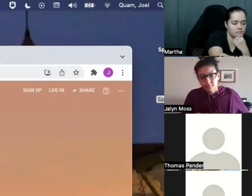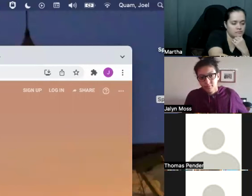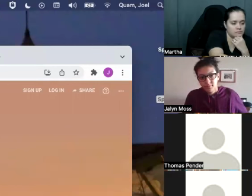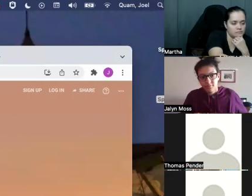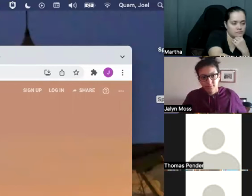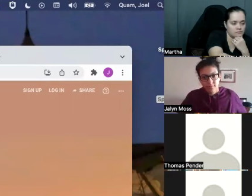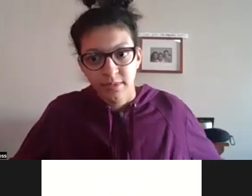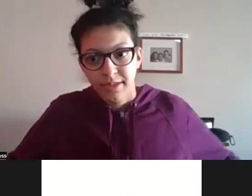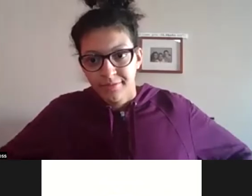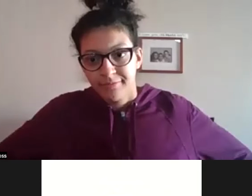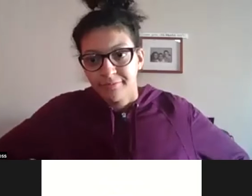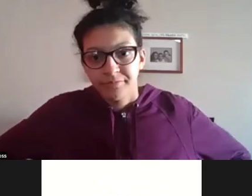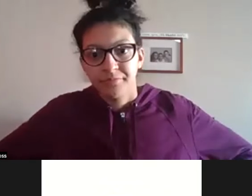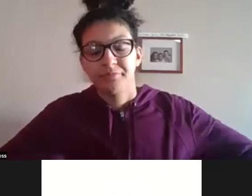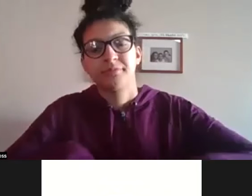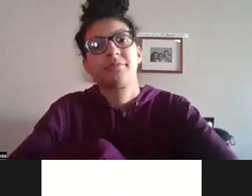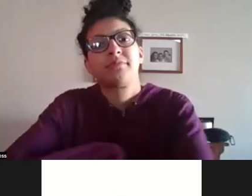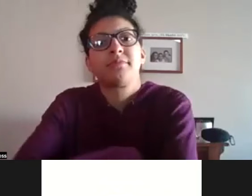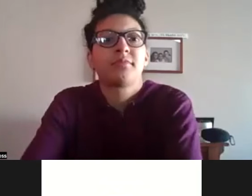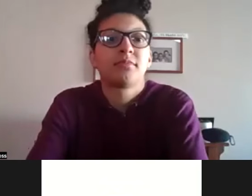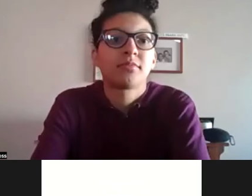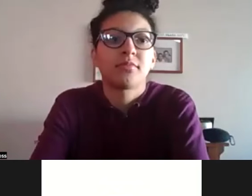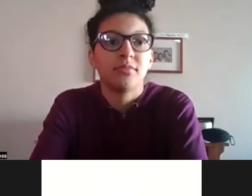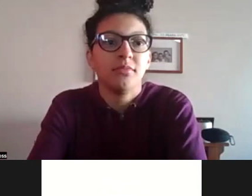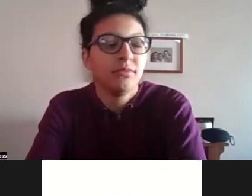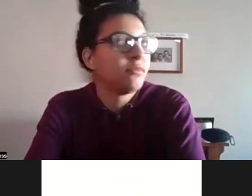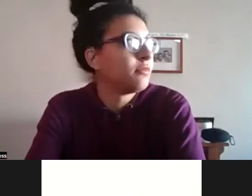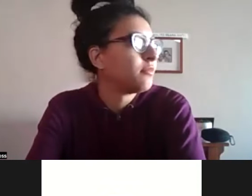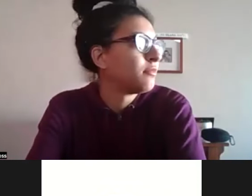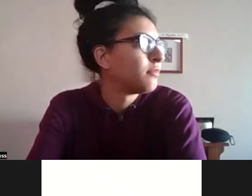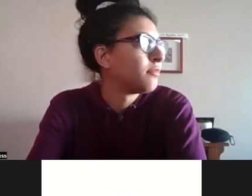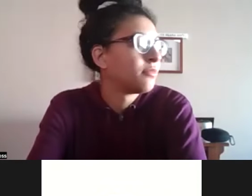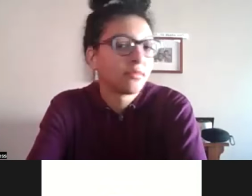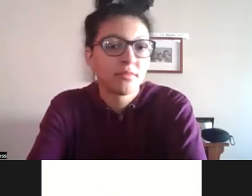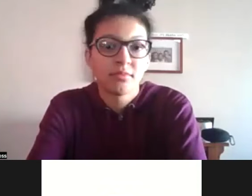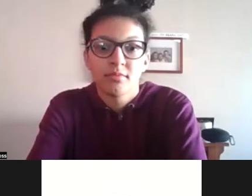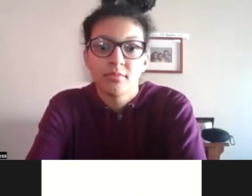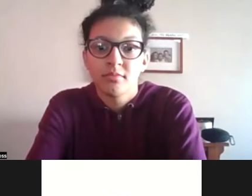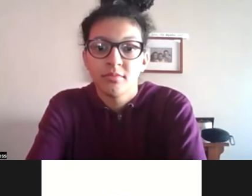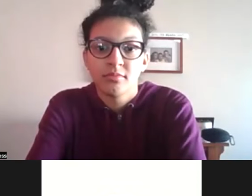Yeah, let's find that.